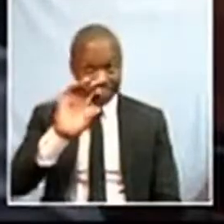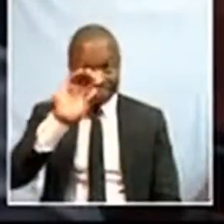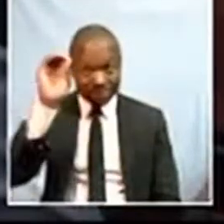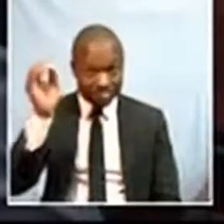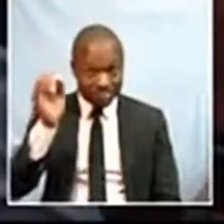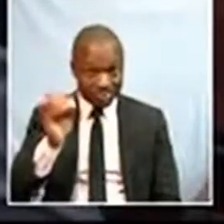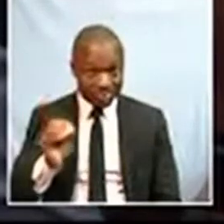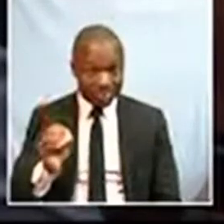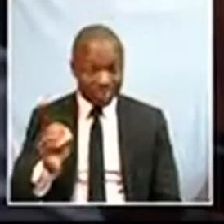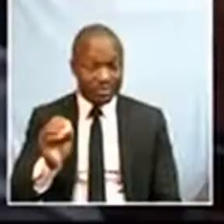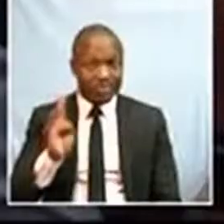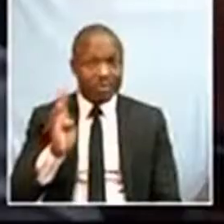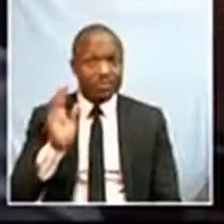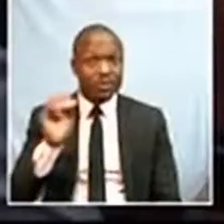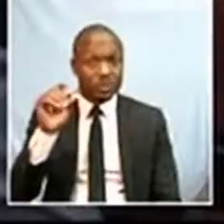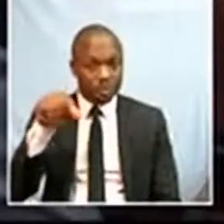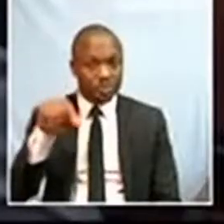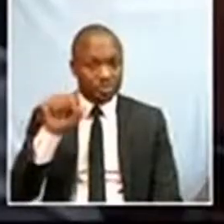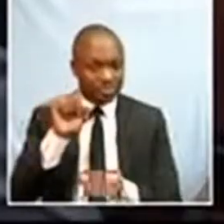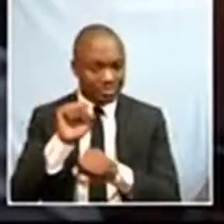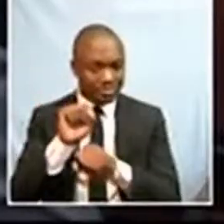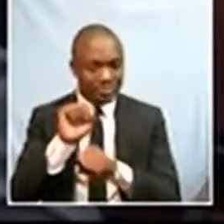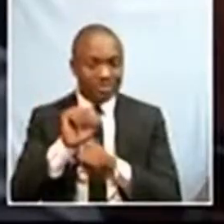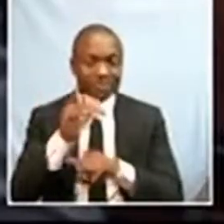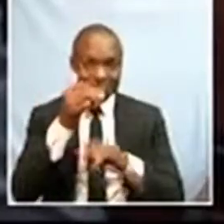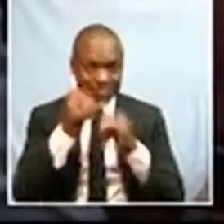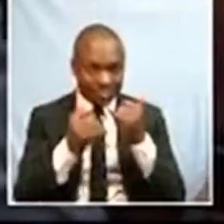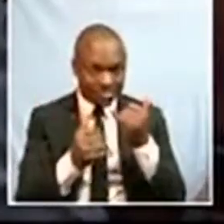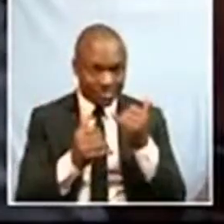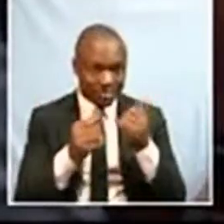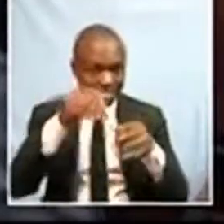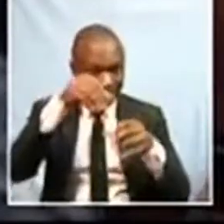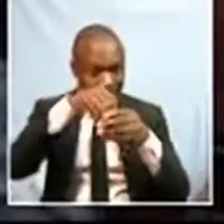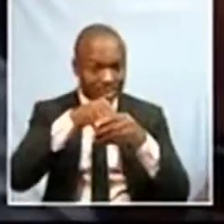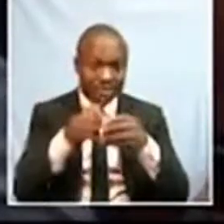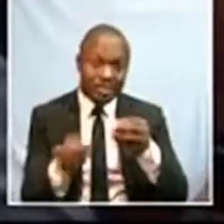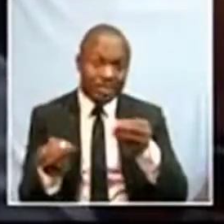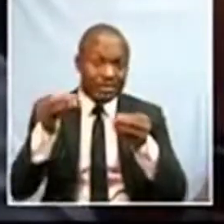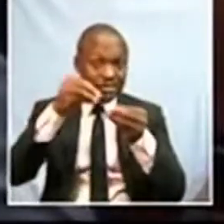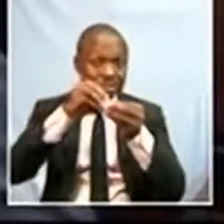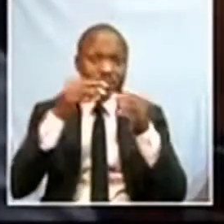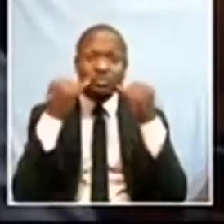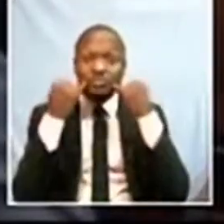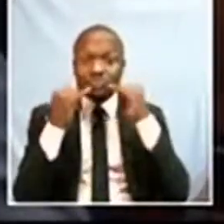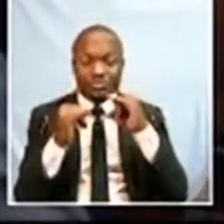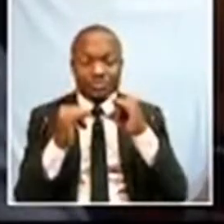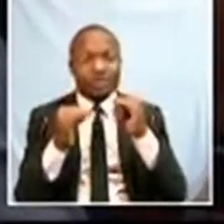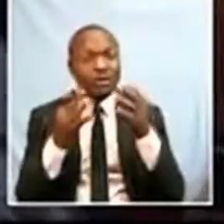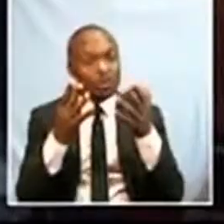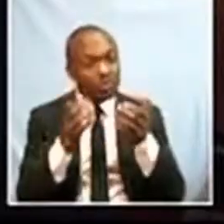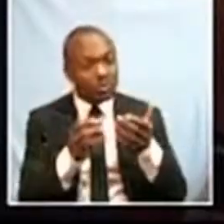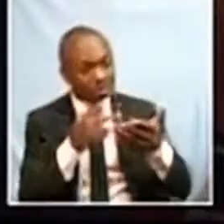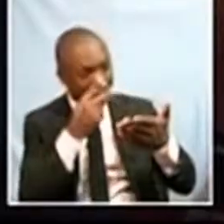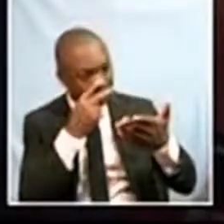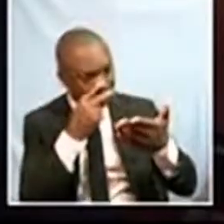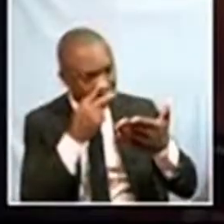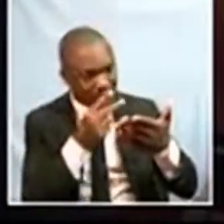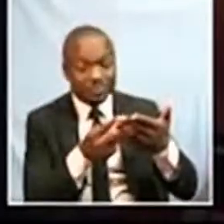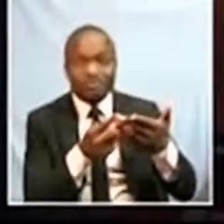95% scope of work and finish is in the addendum, because I would have liked to